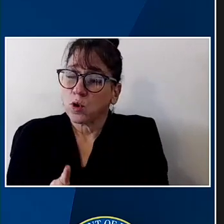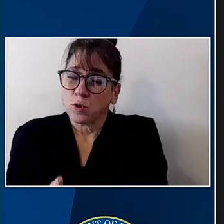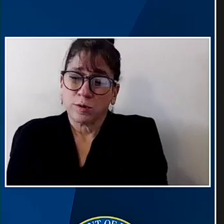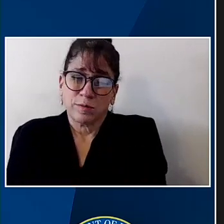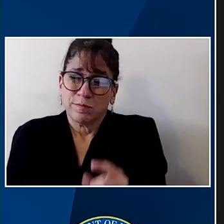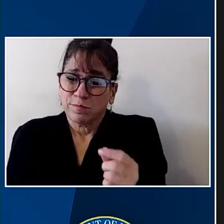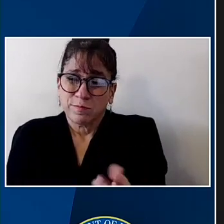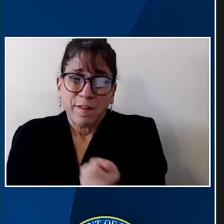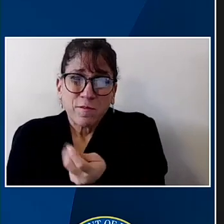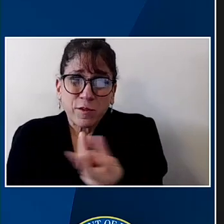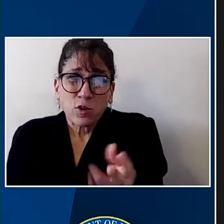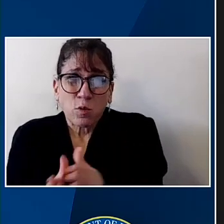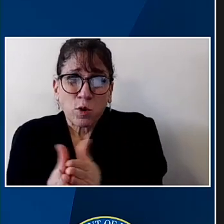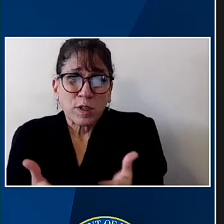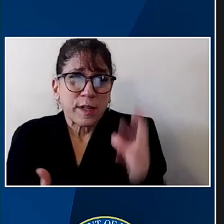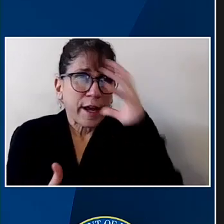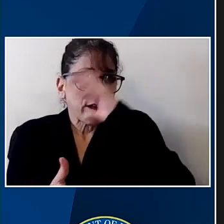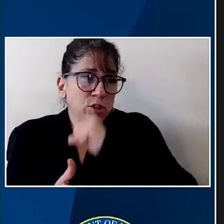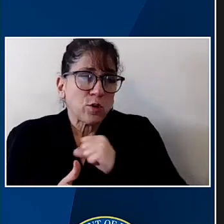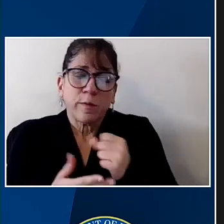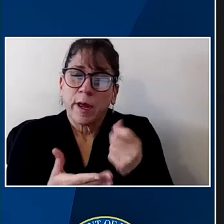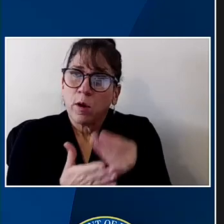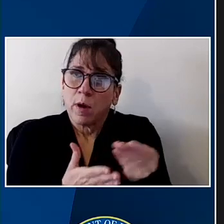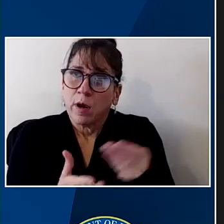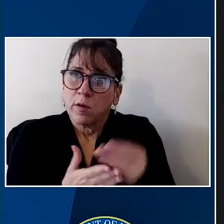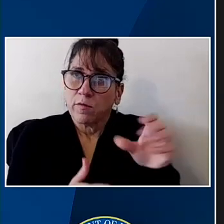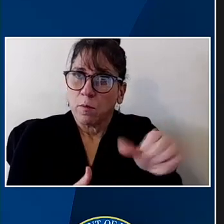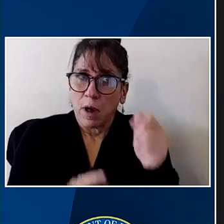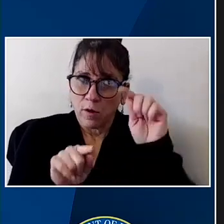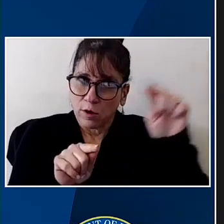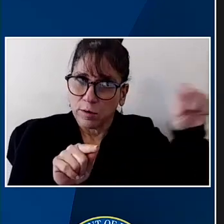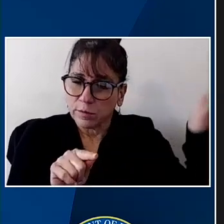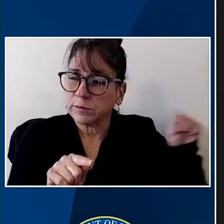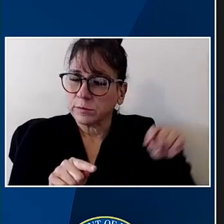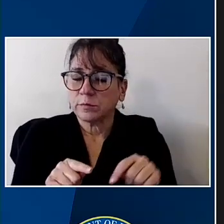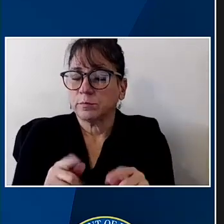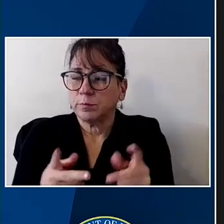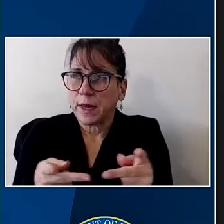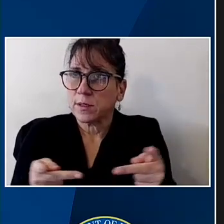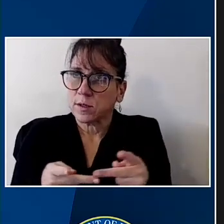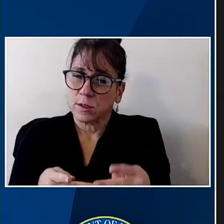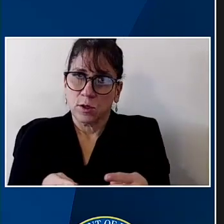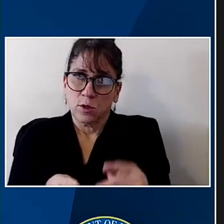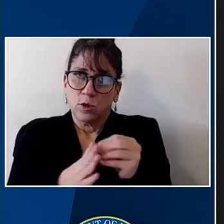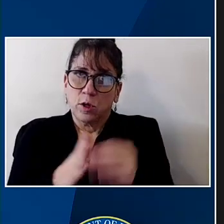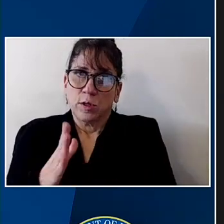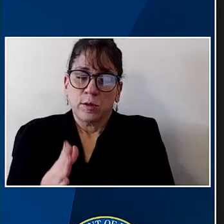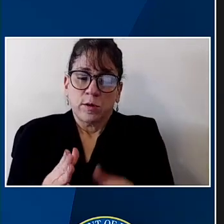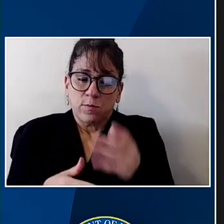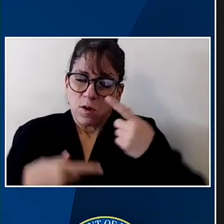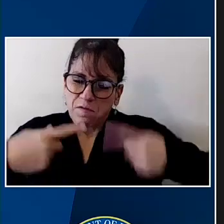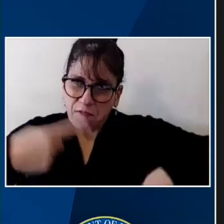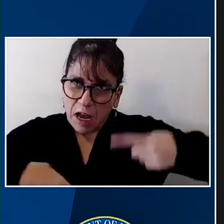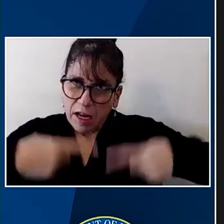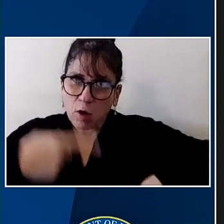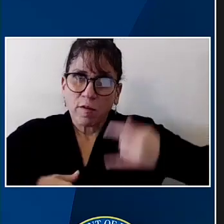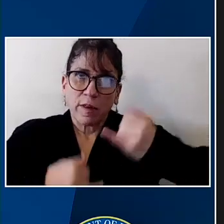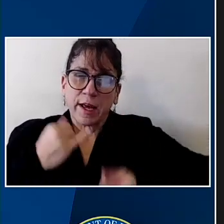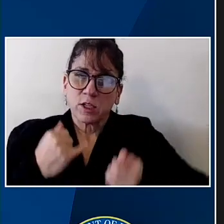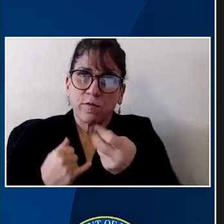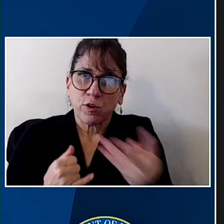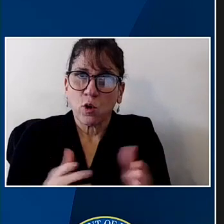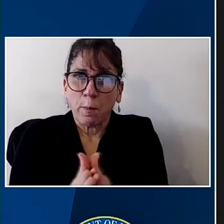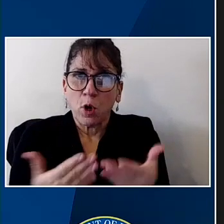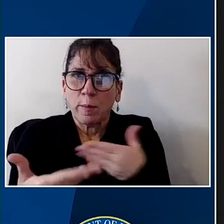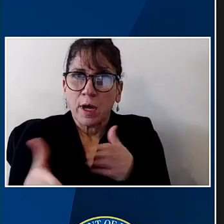they assumed students would buy from other outlets or may not buy a book at all. So students were fighting over the last few remaining book packages and then coming back